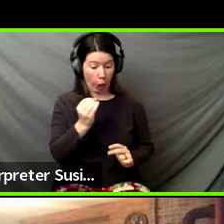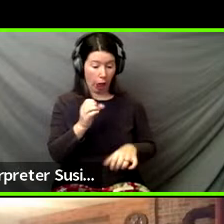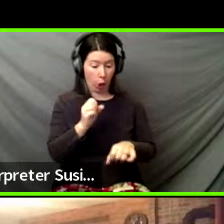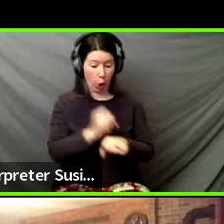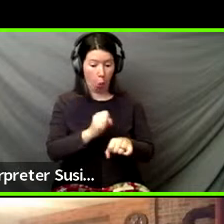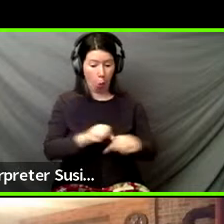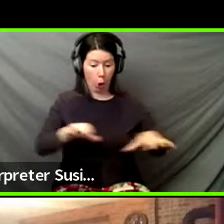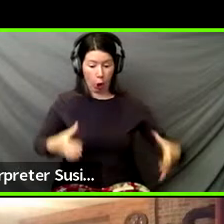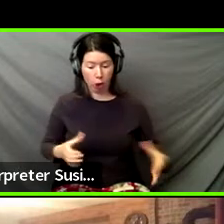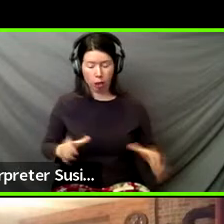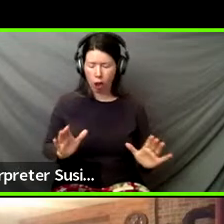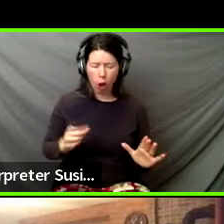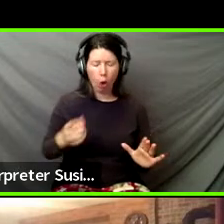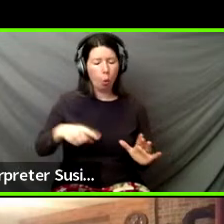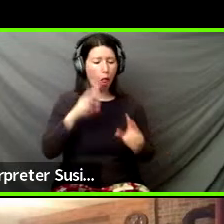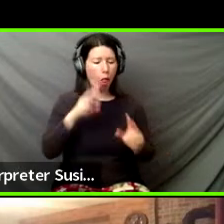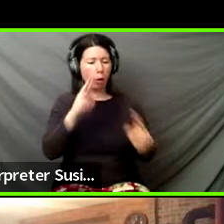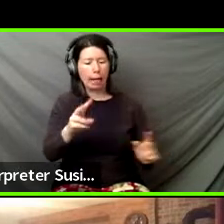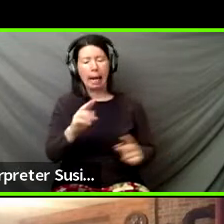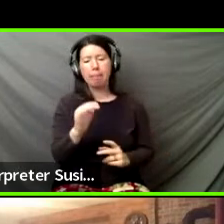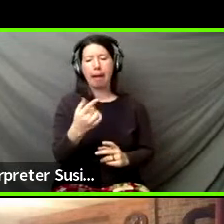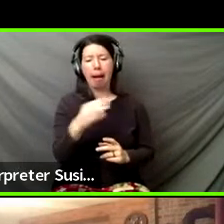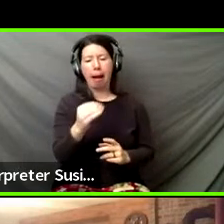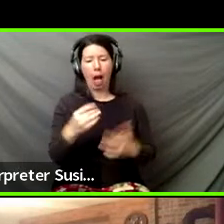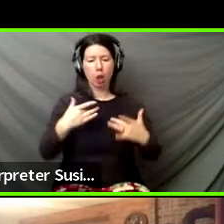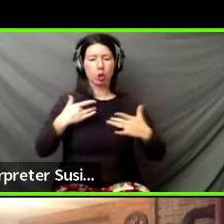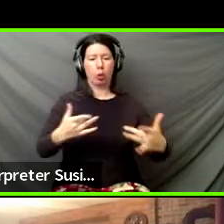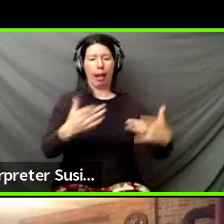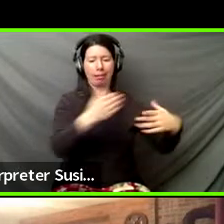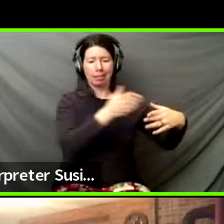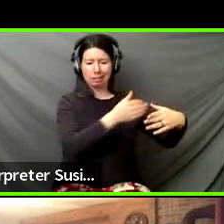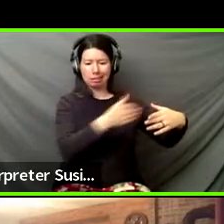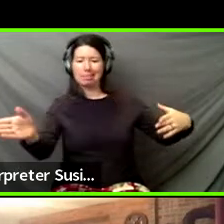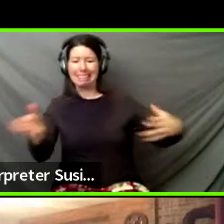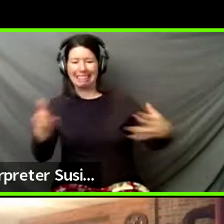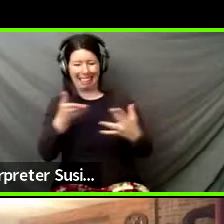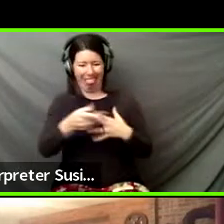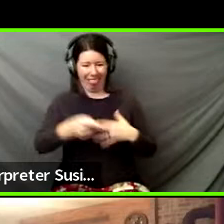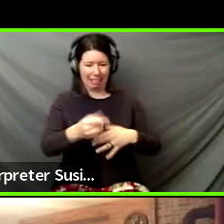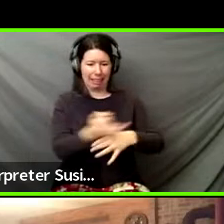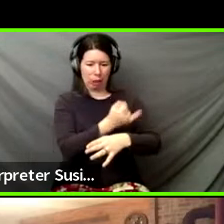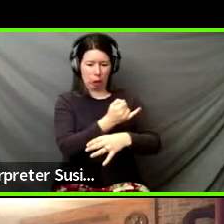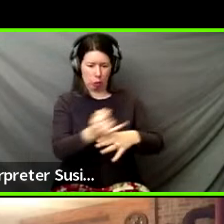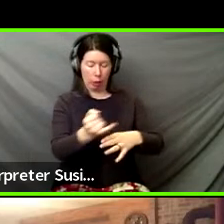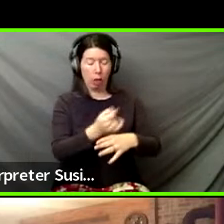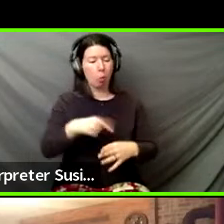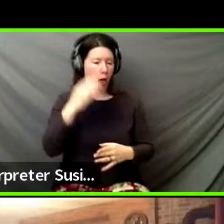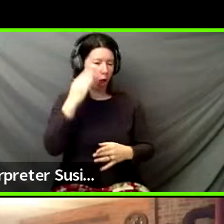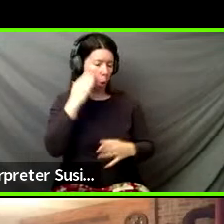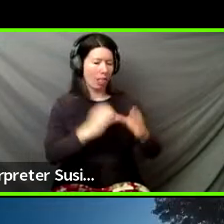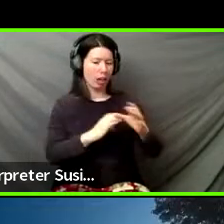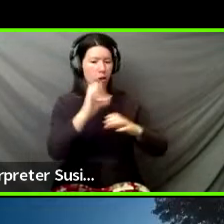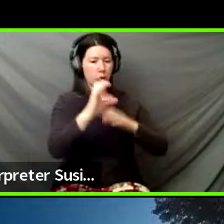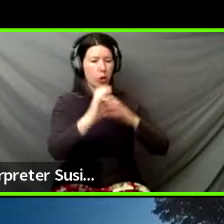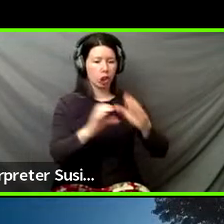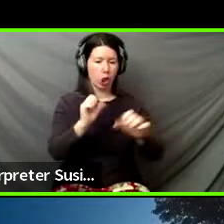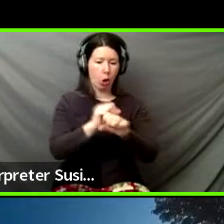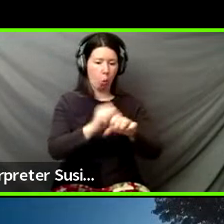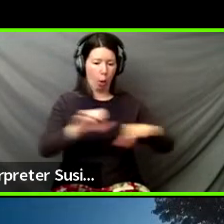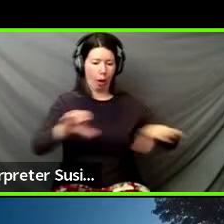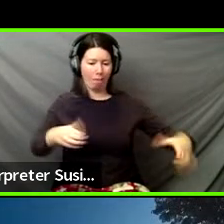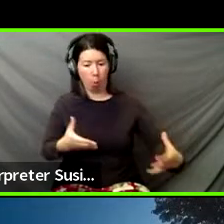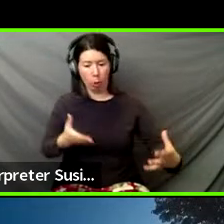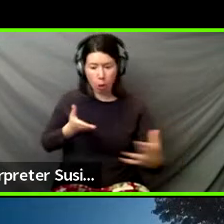at mega trends in the industry. We know that the construction workforce across the country